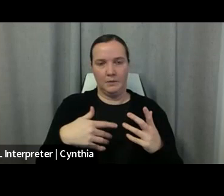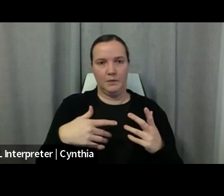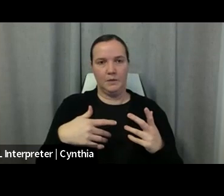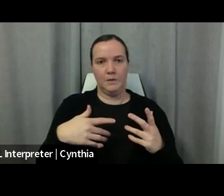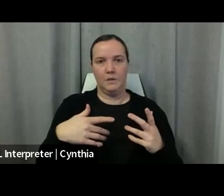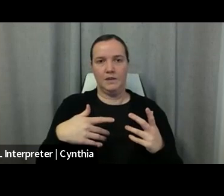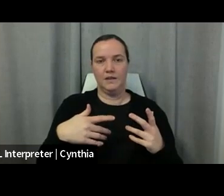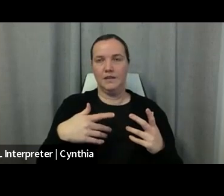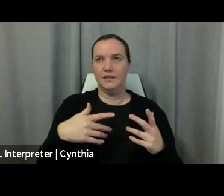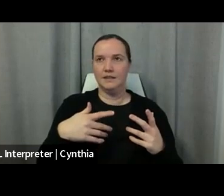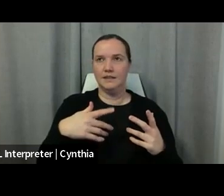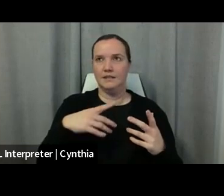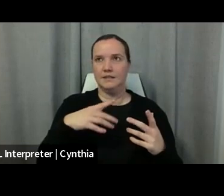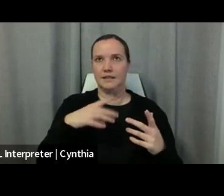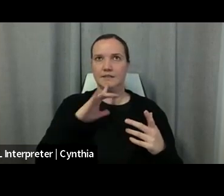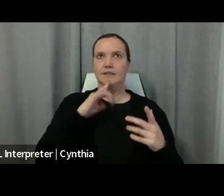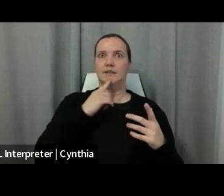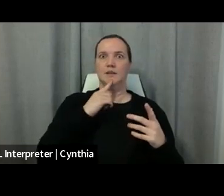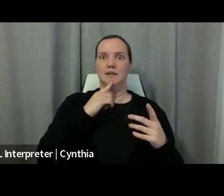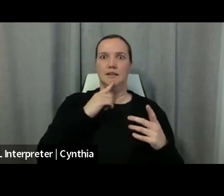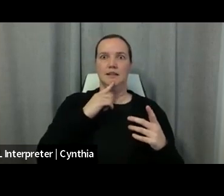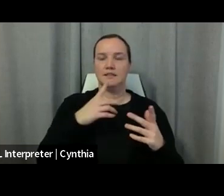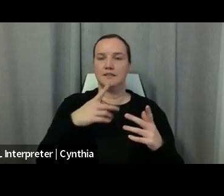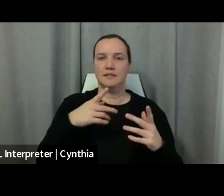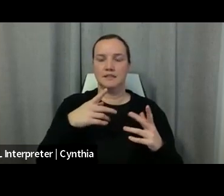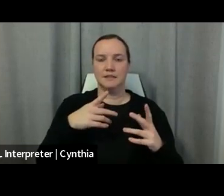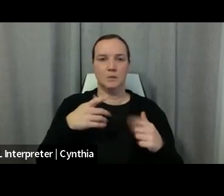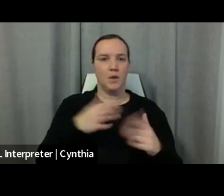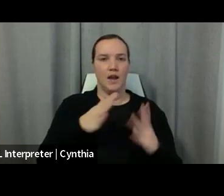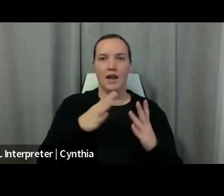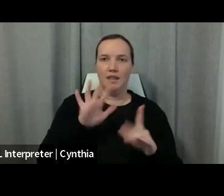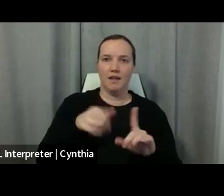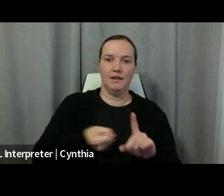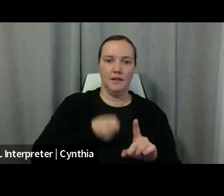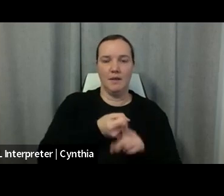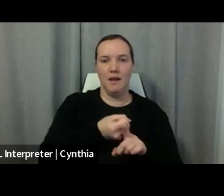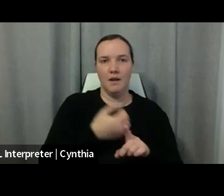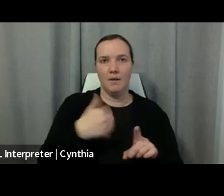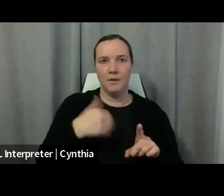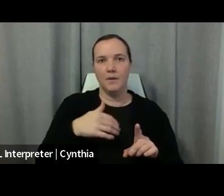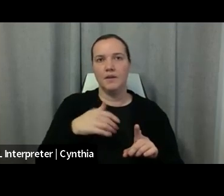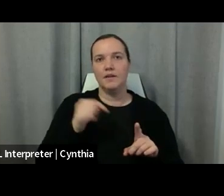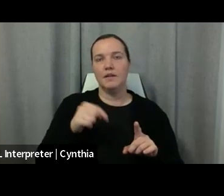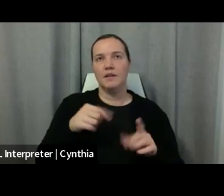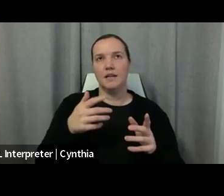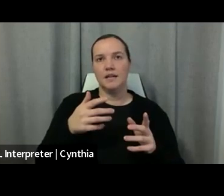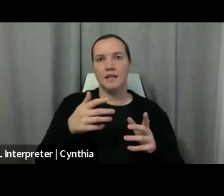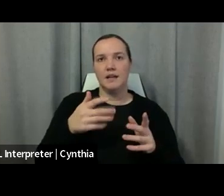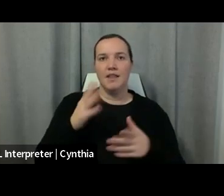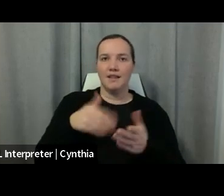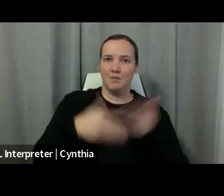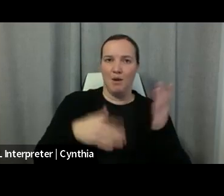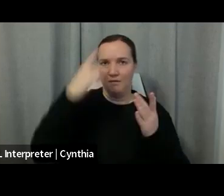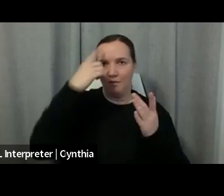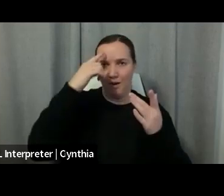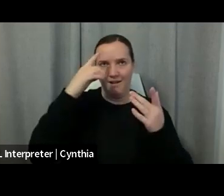hyper extreme way, a hypercritical impact. And it's part of the wiring